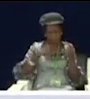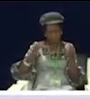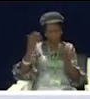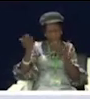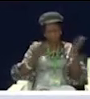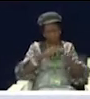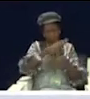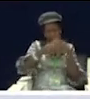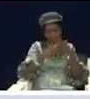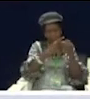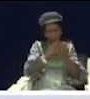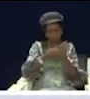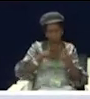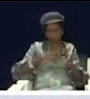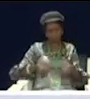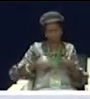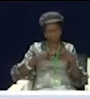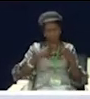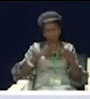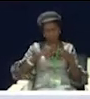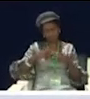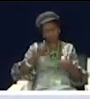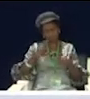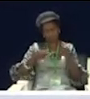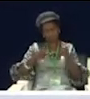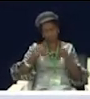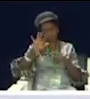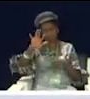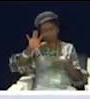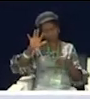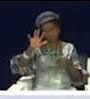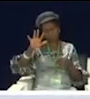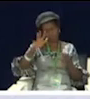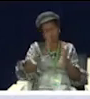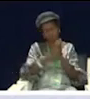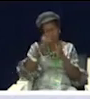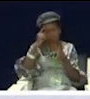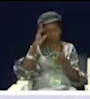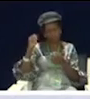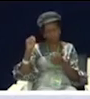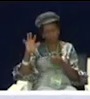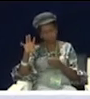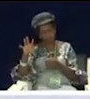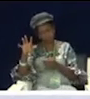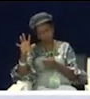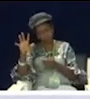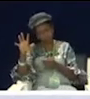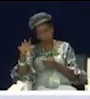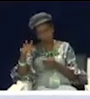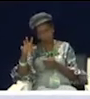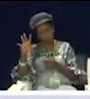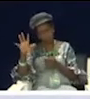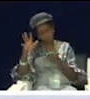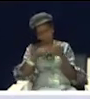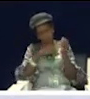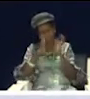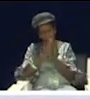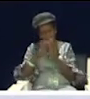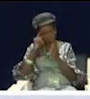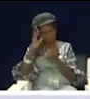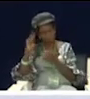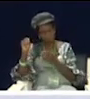ahead, talk to God. And the rest of us, let's stretch our hands towards these brothers and sisters and intercede for